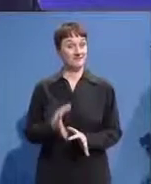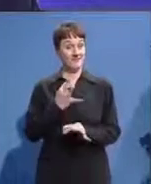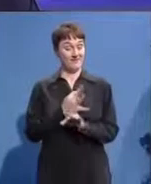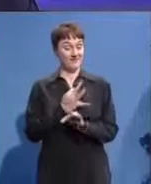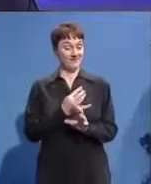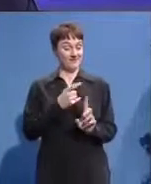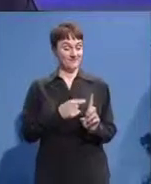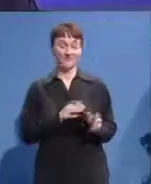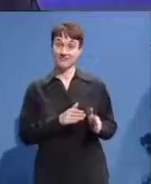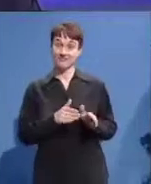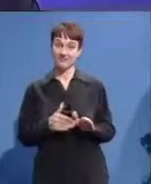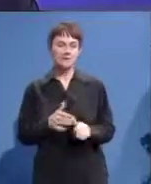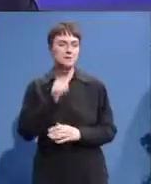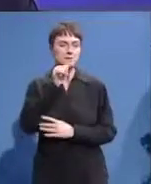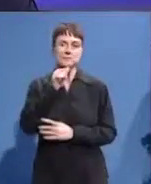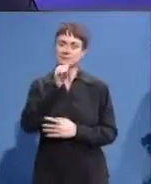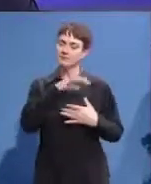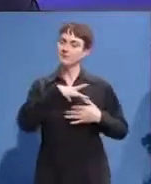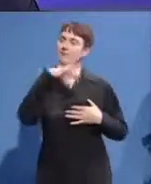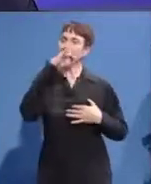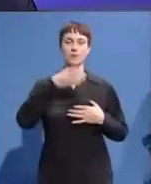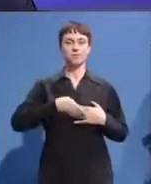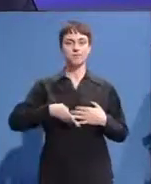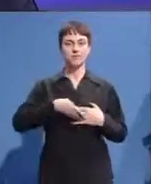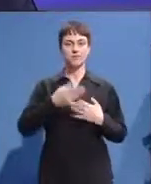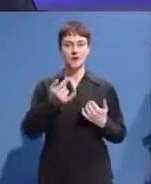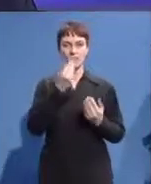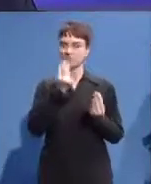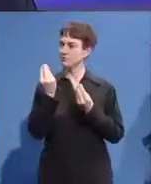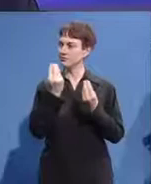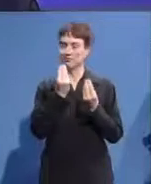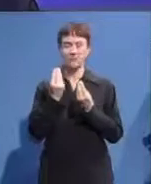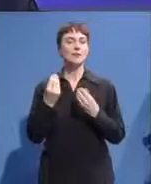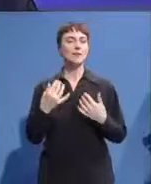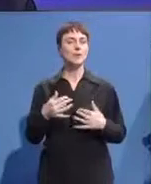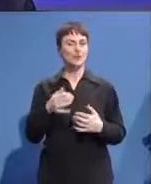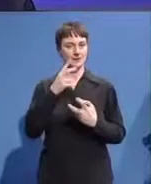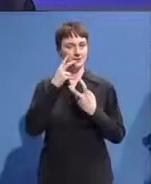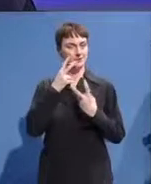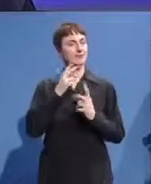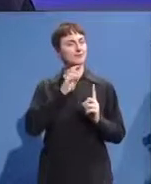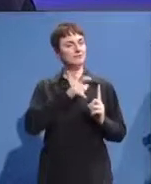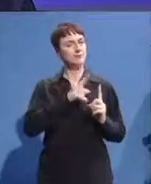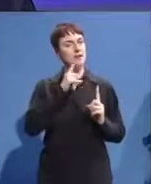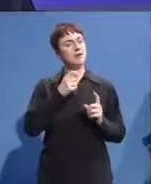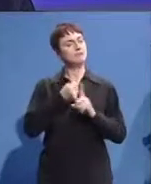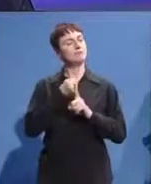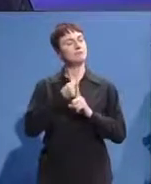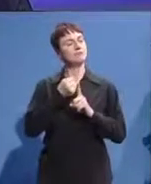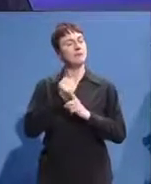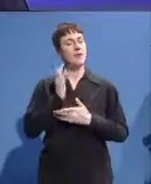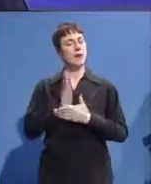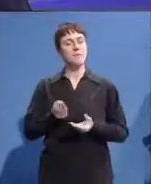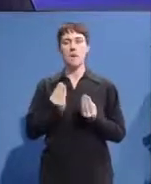have gone, his spirit is still very much with us, and we need only look around us to see the beautiful fruits his life sacrifice has given